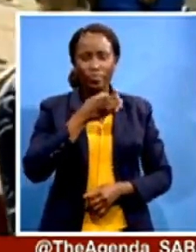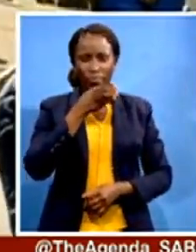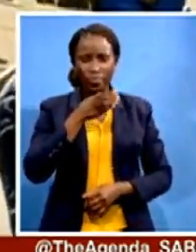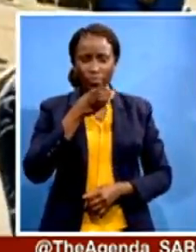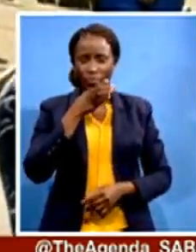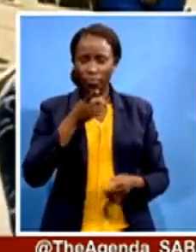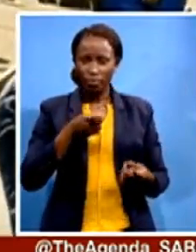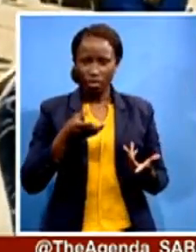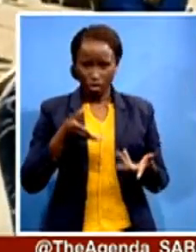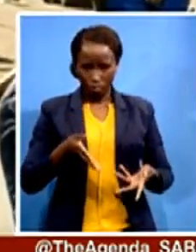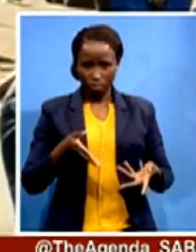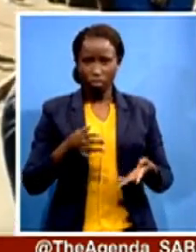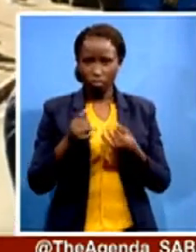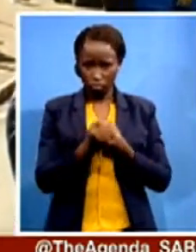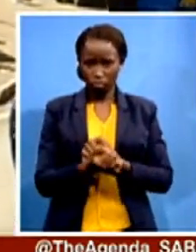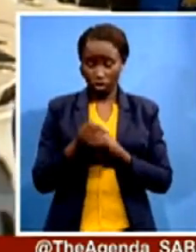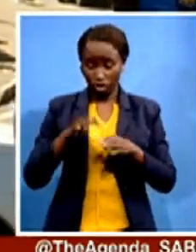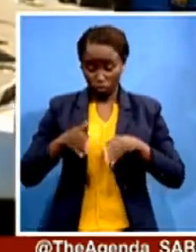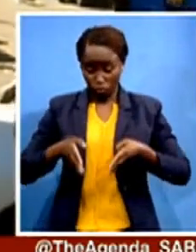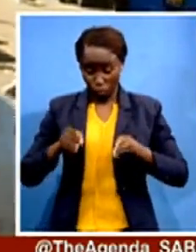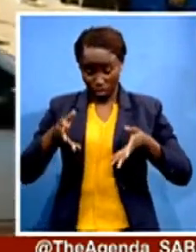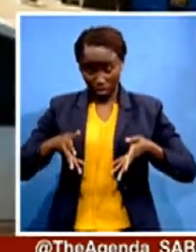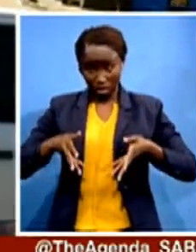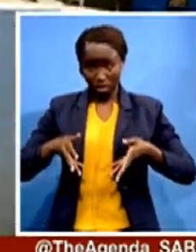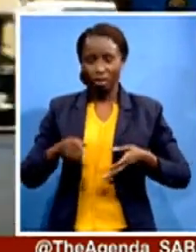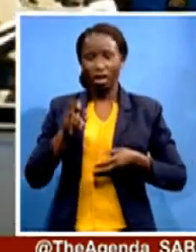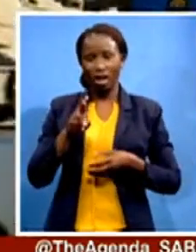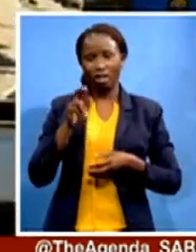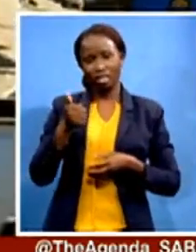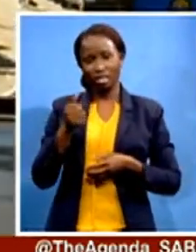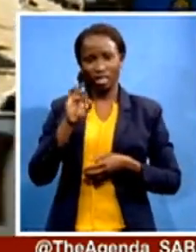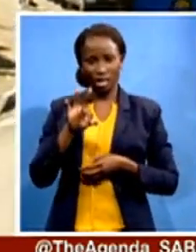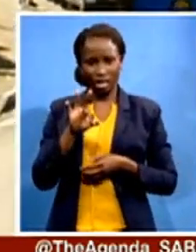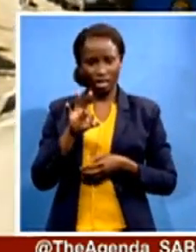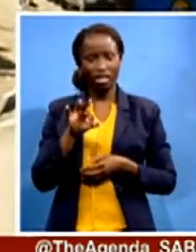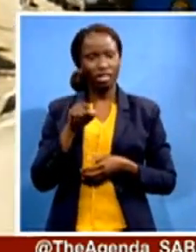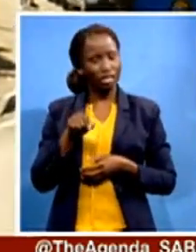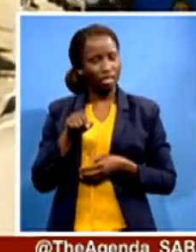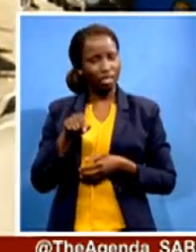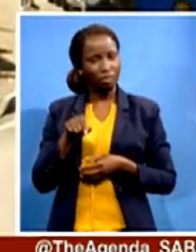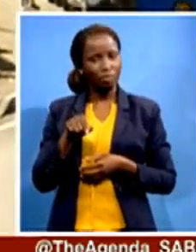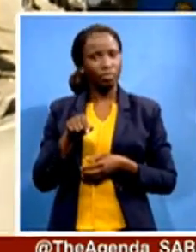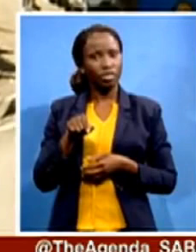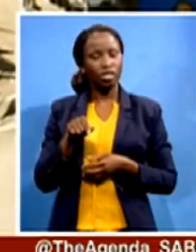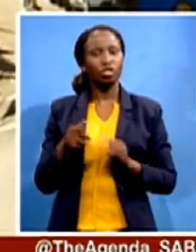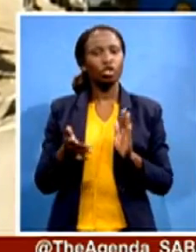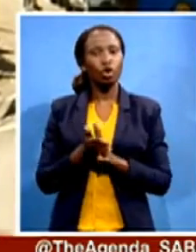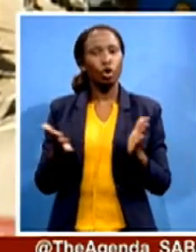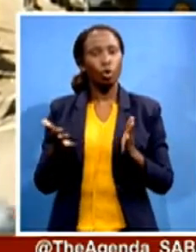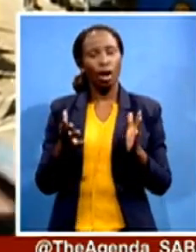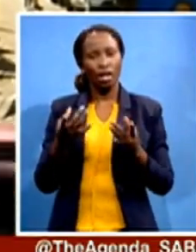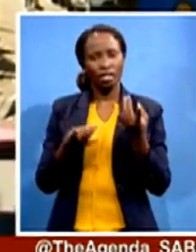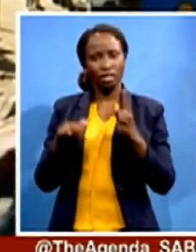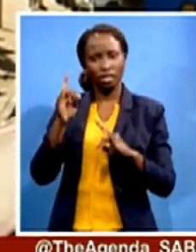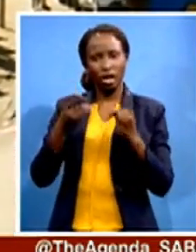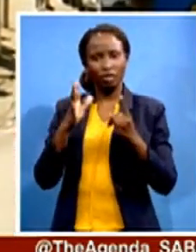we're standing in now, the R63, which is the way, which makes way to the town of Alice, was blocked by the students. What can